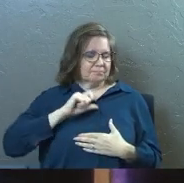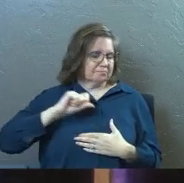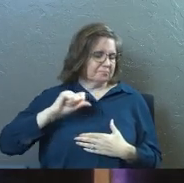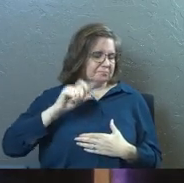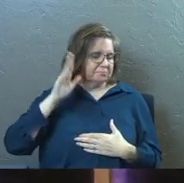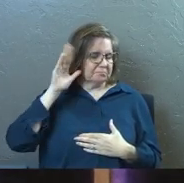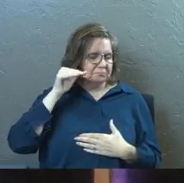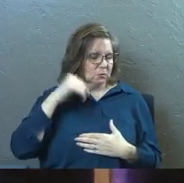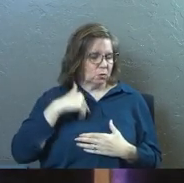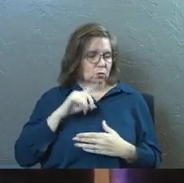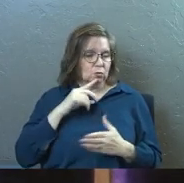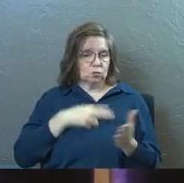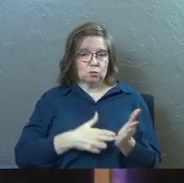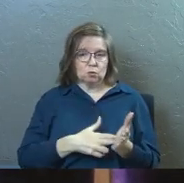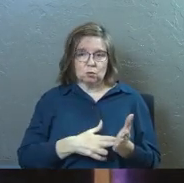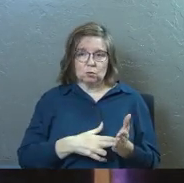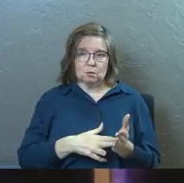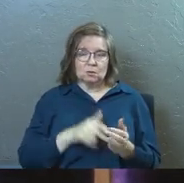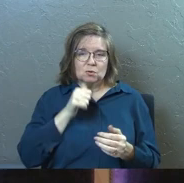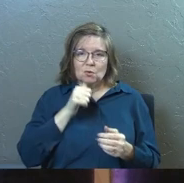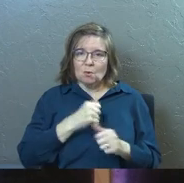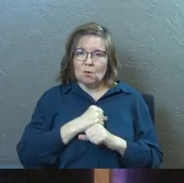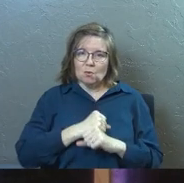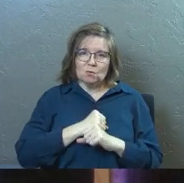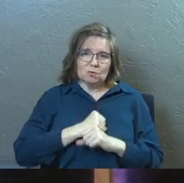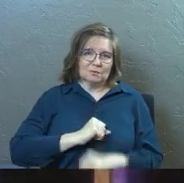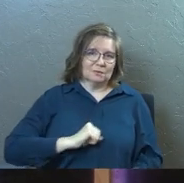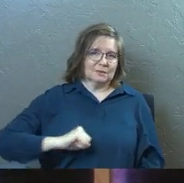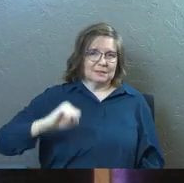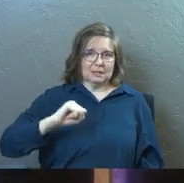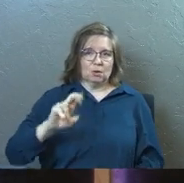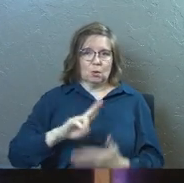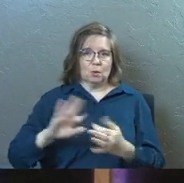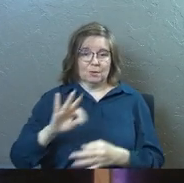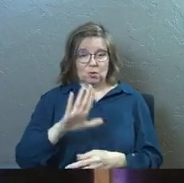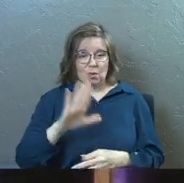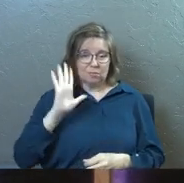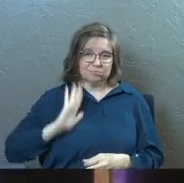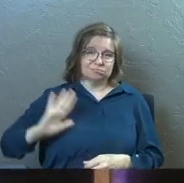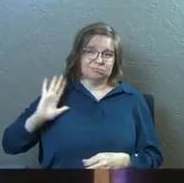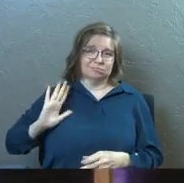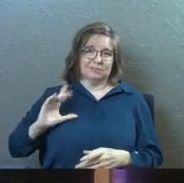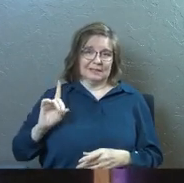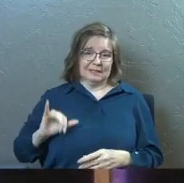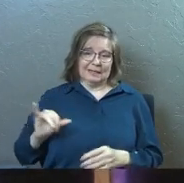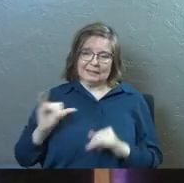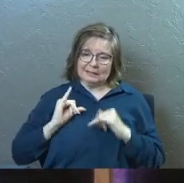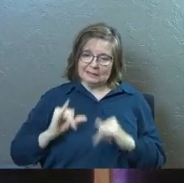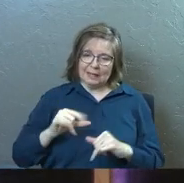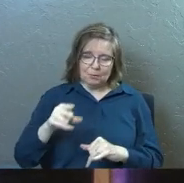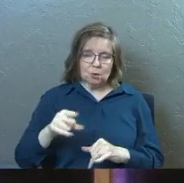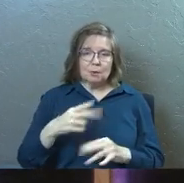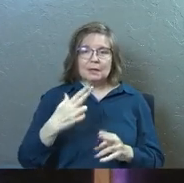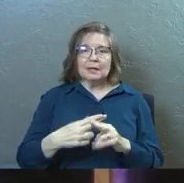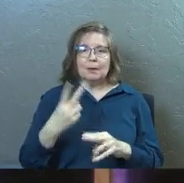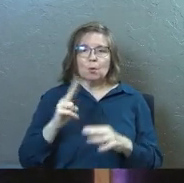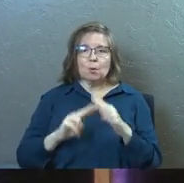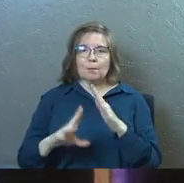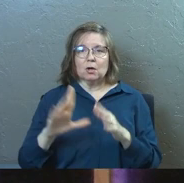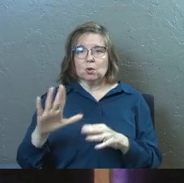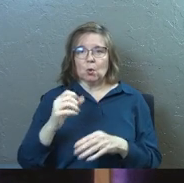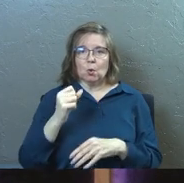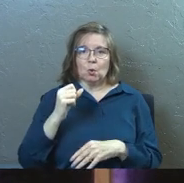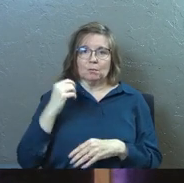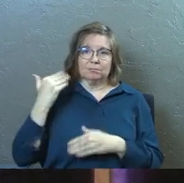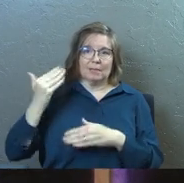truth. Must you forever resist the Holy Spirit? That's what your ancestors did. And so do you. Name one prophet your